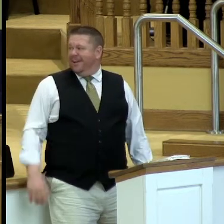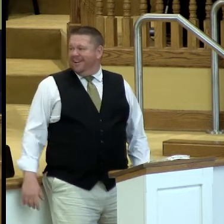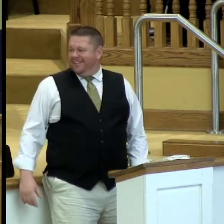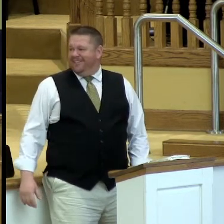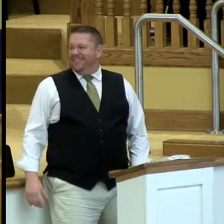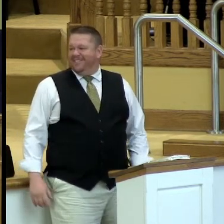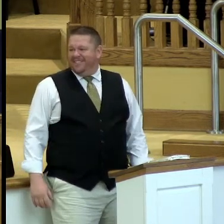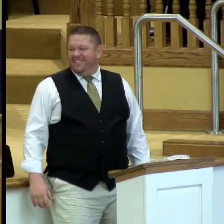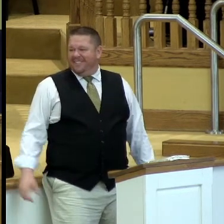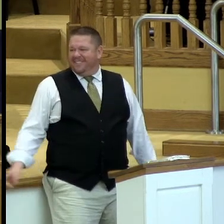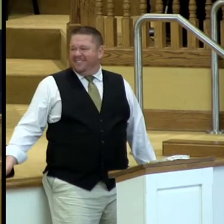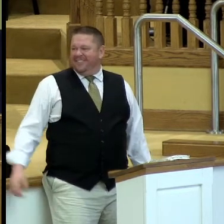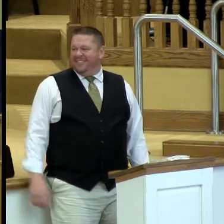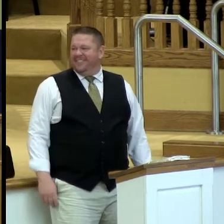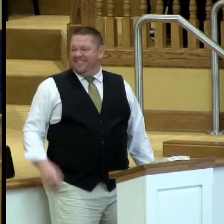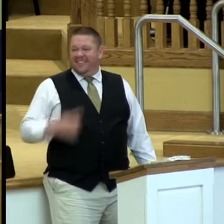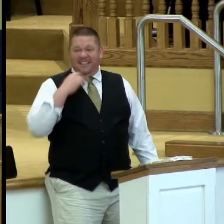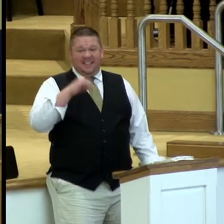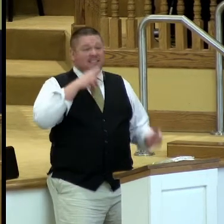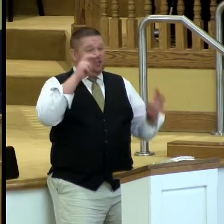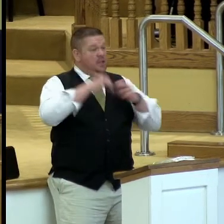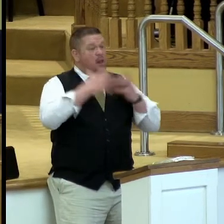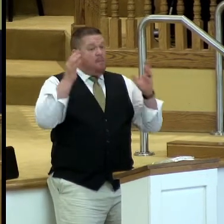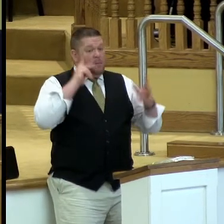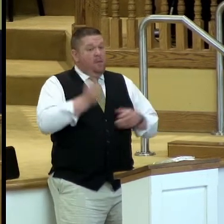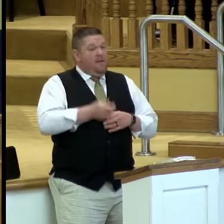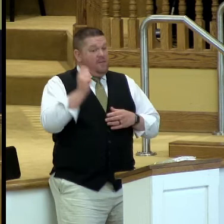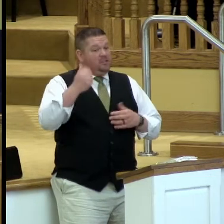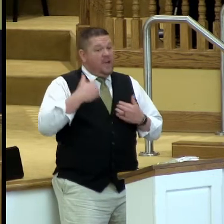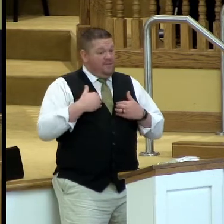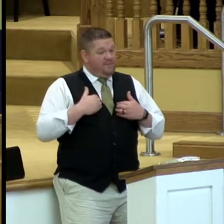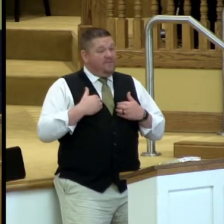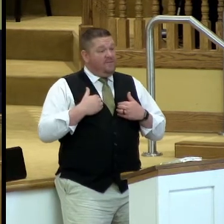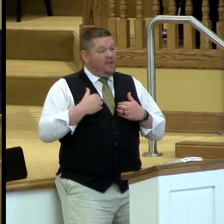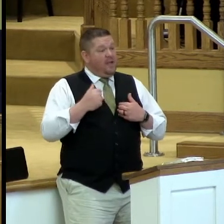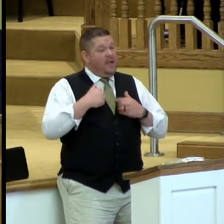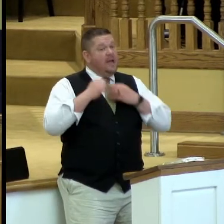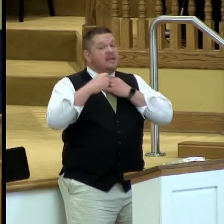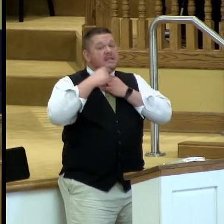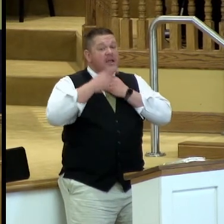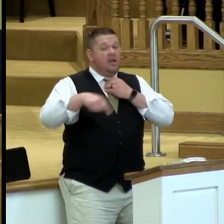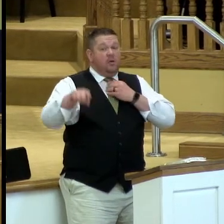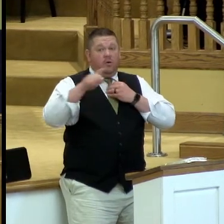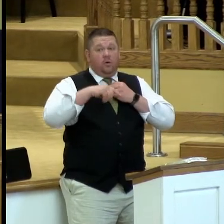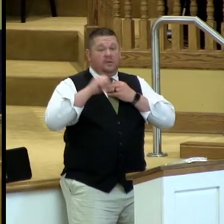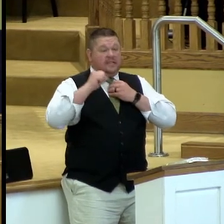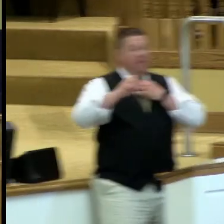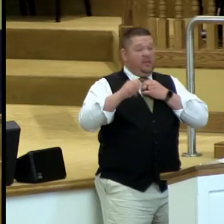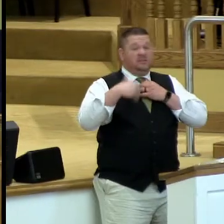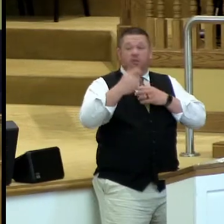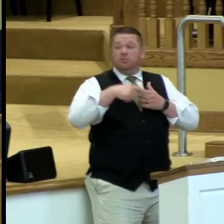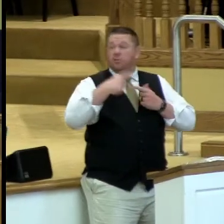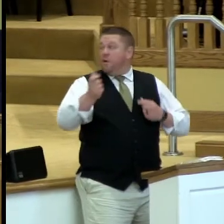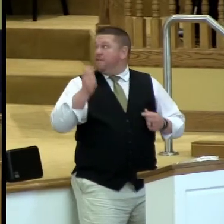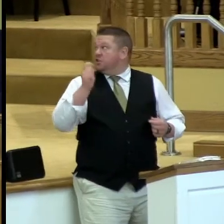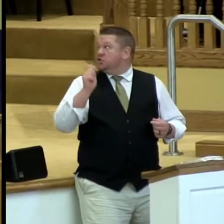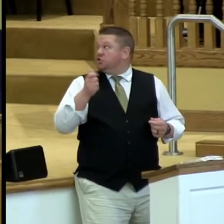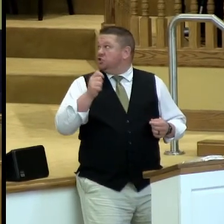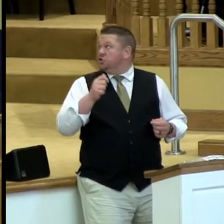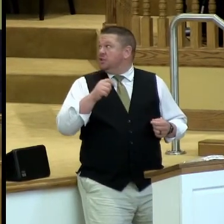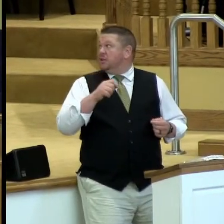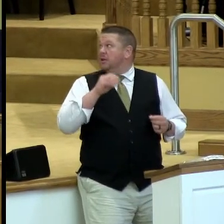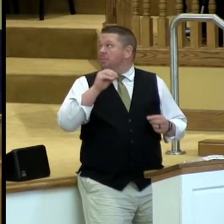fish? This is the issue that a lot of people in churches are having. And I like to tell a bunch of people in the Southeast, the next time you go